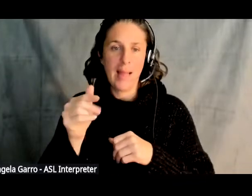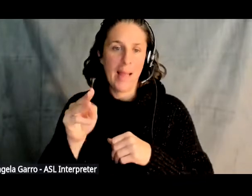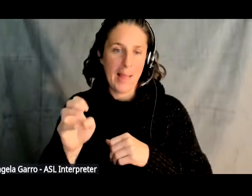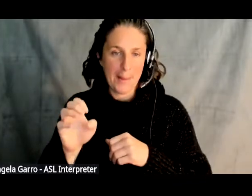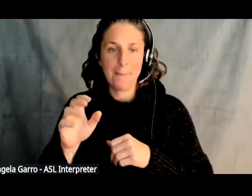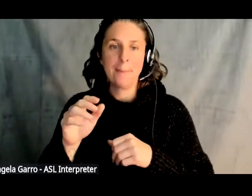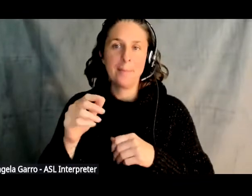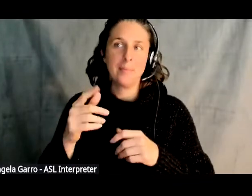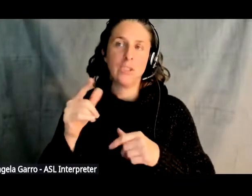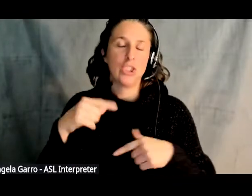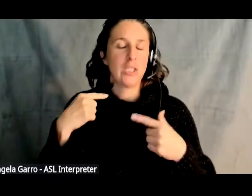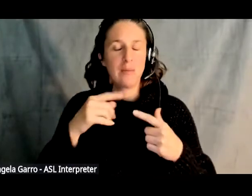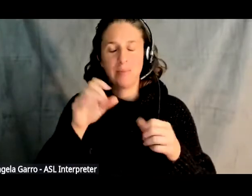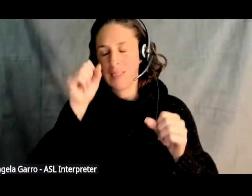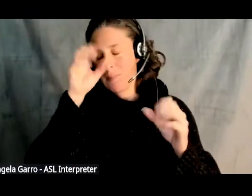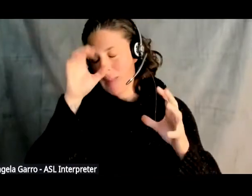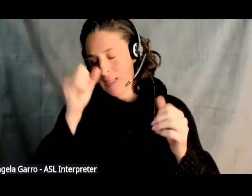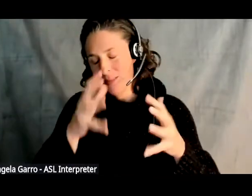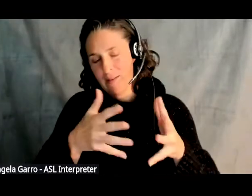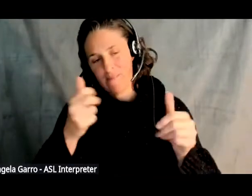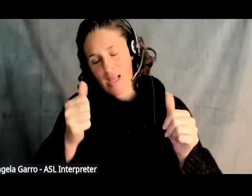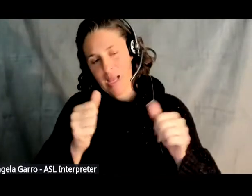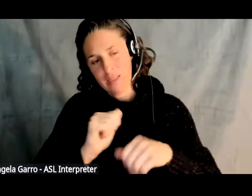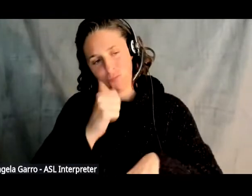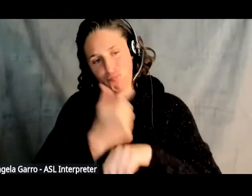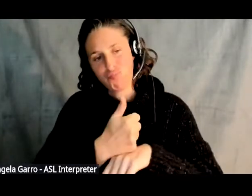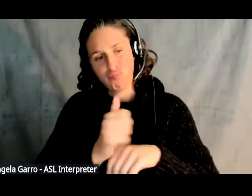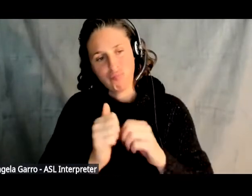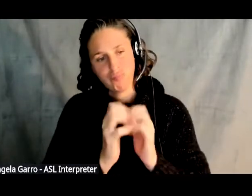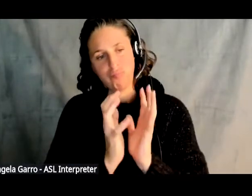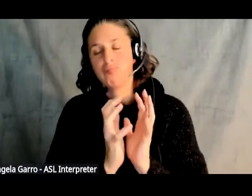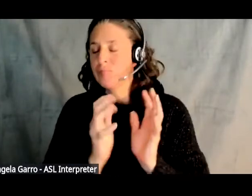how fast it's gone up. It's amazing. I'm so impressed.